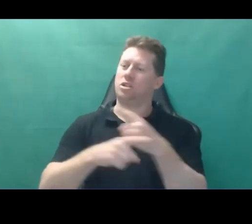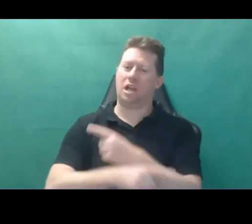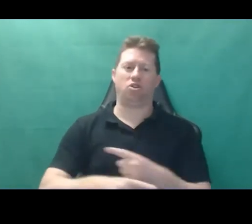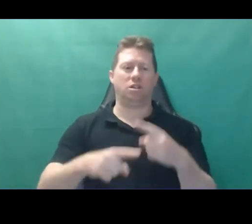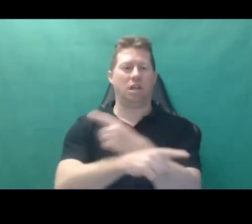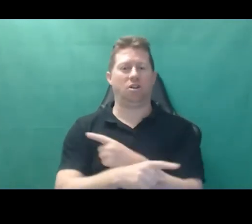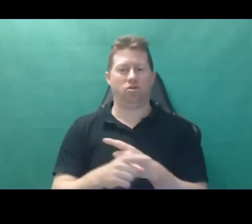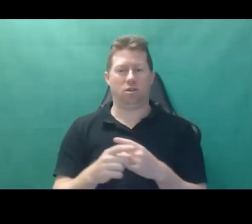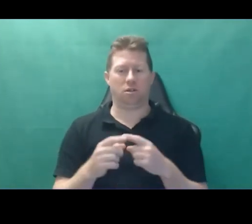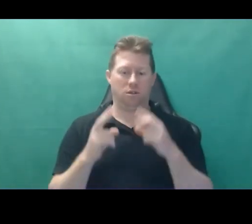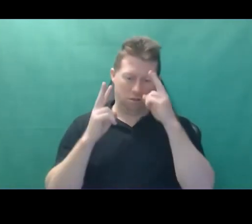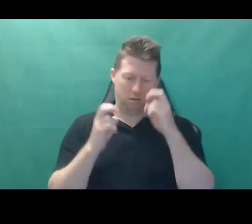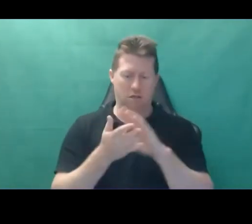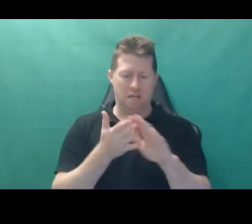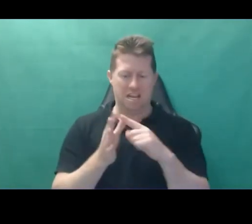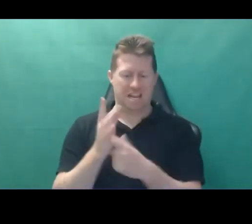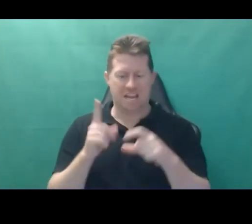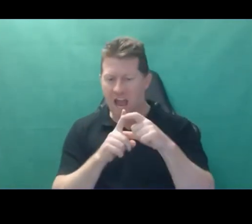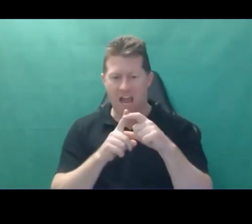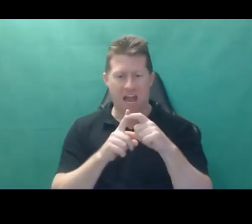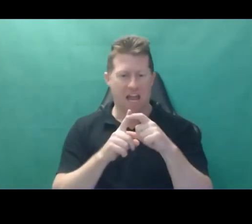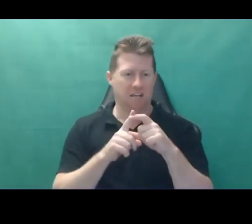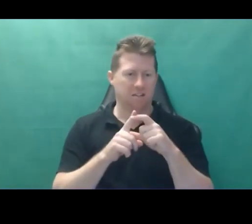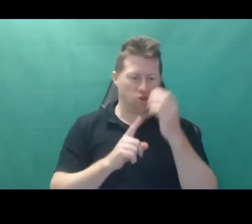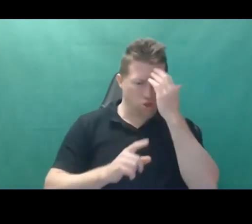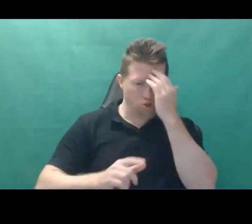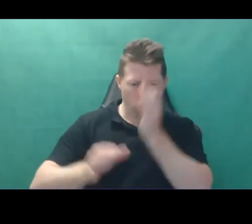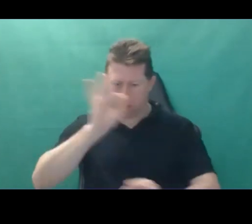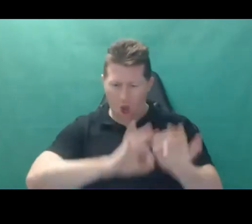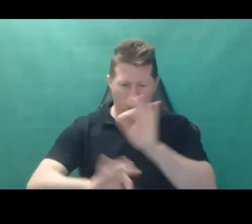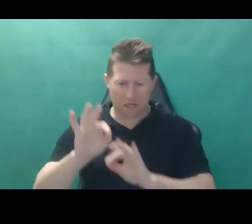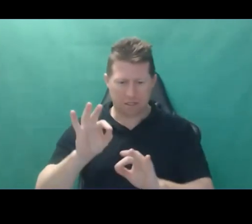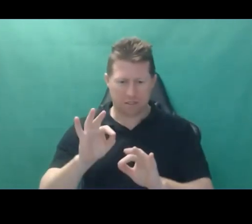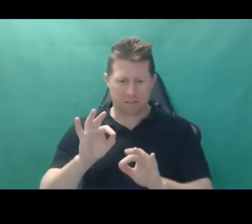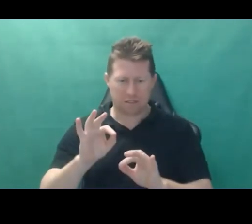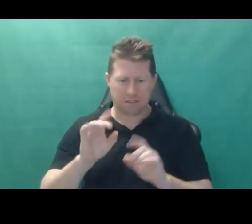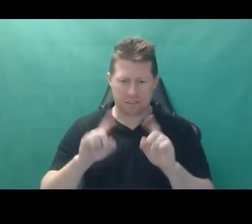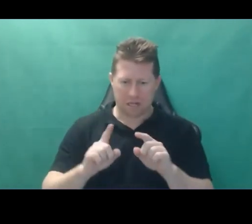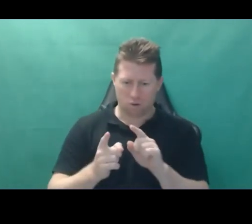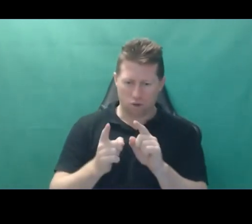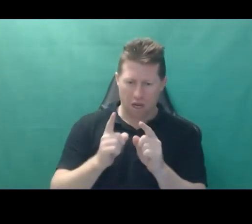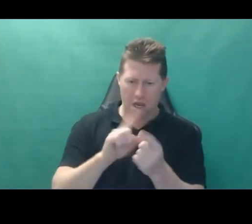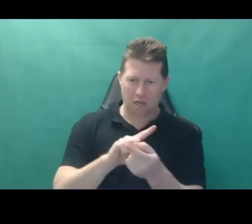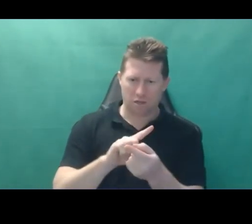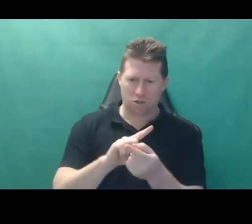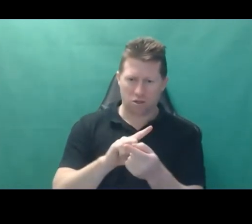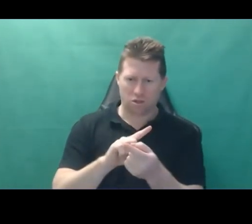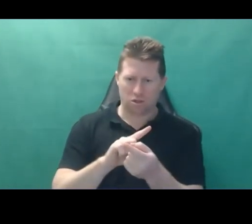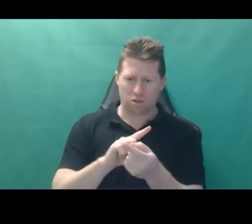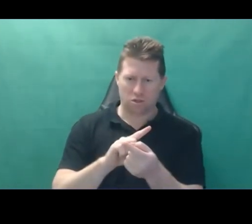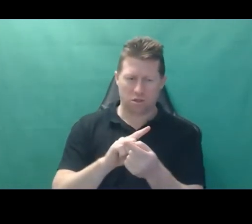neuroscience, hard neuroscience over psychodynamics, or the soft, I wouldn't even call it the science of